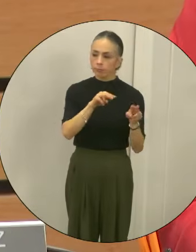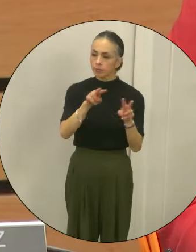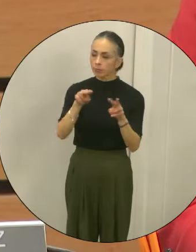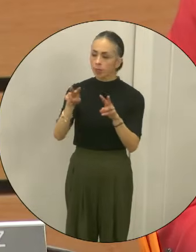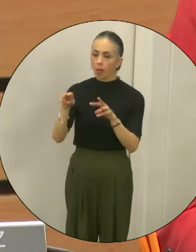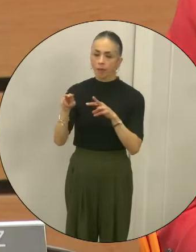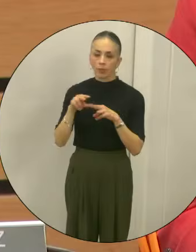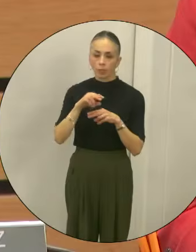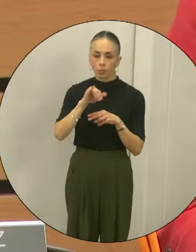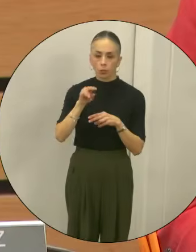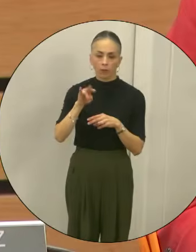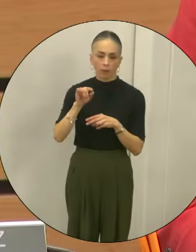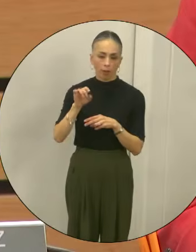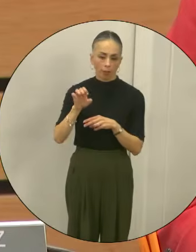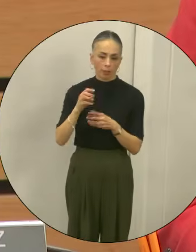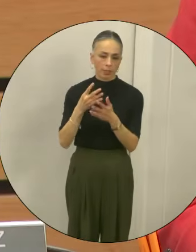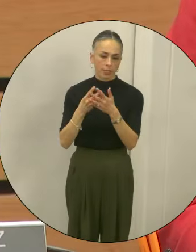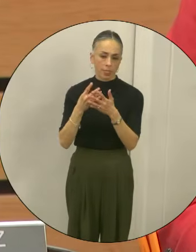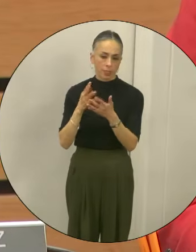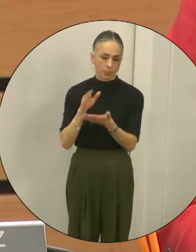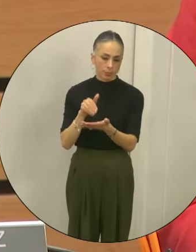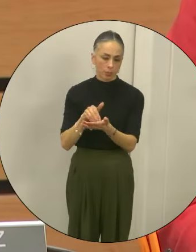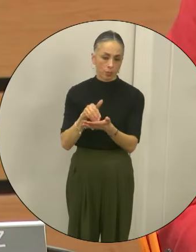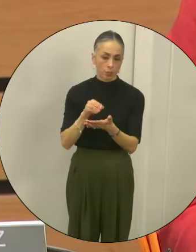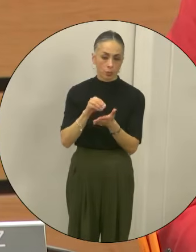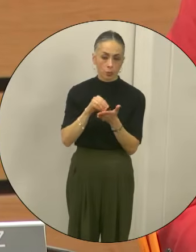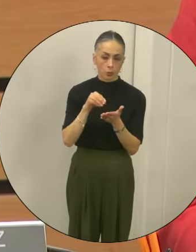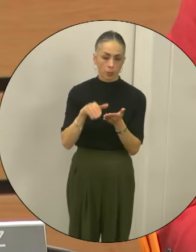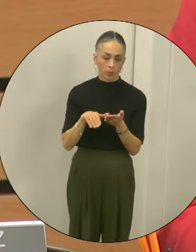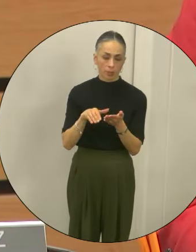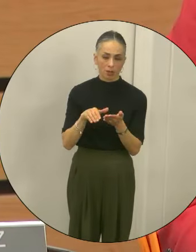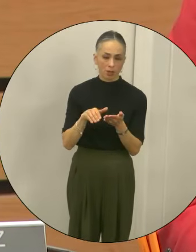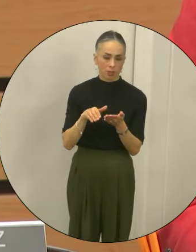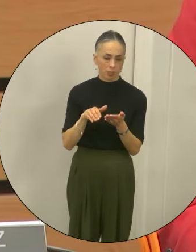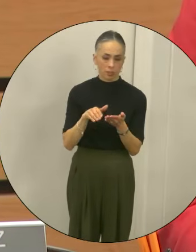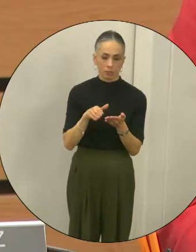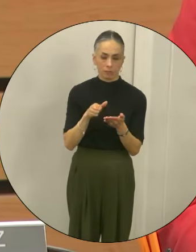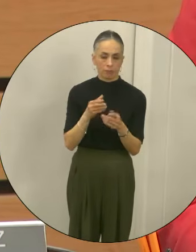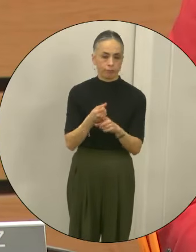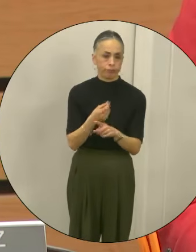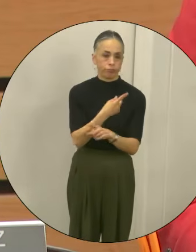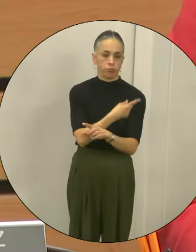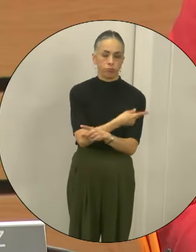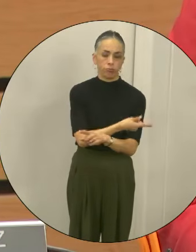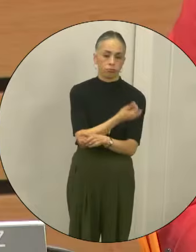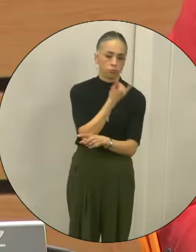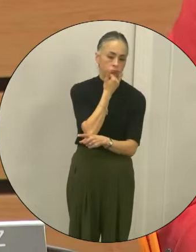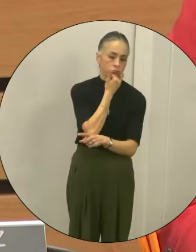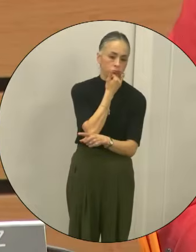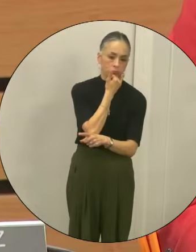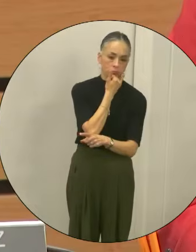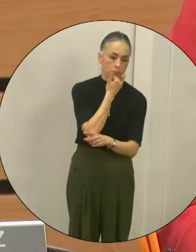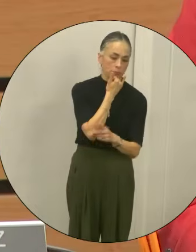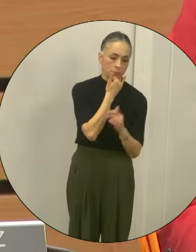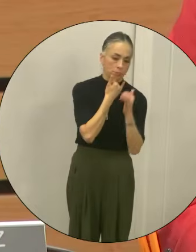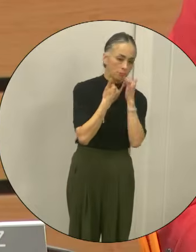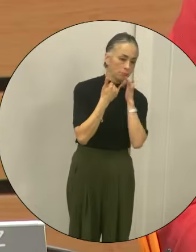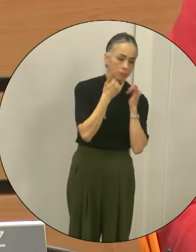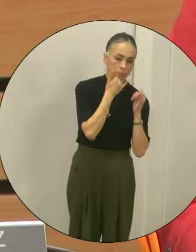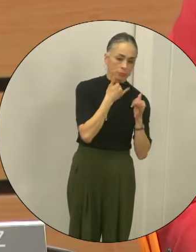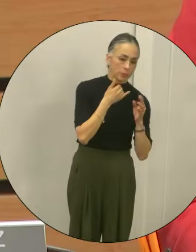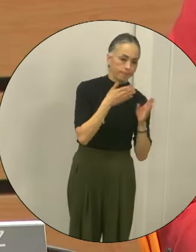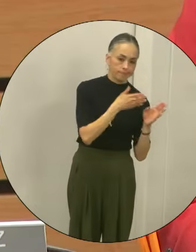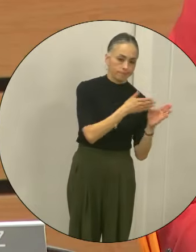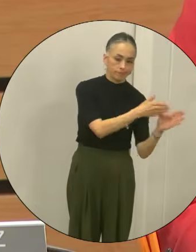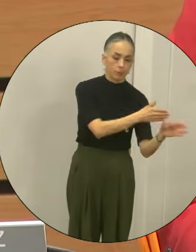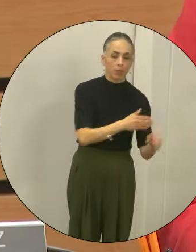center of just students that are just going down the wrong path. And whatever that may